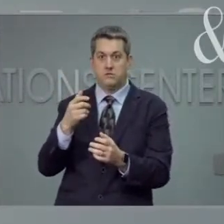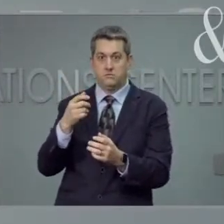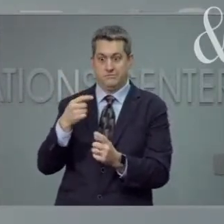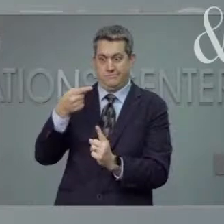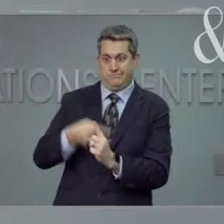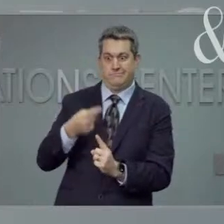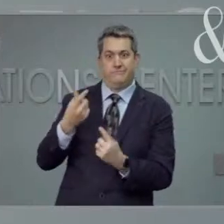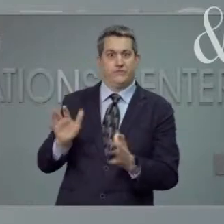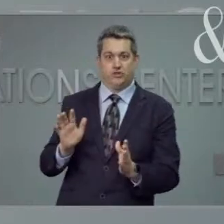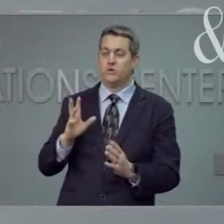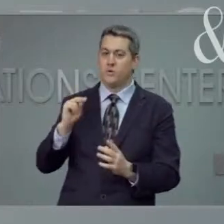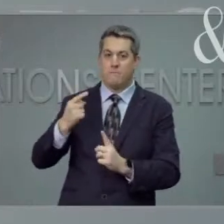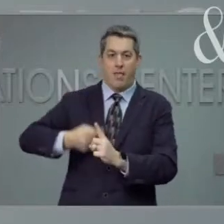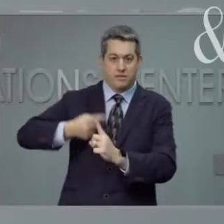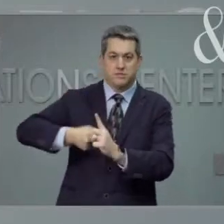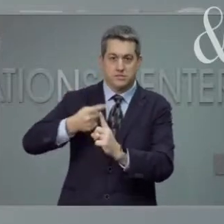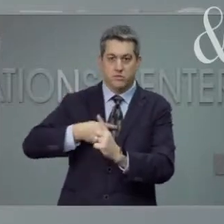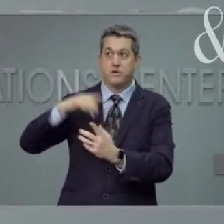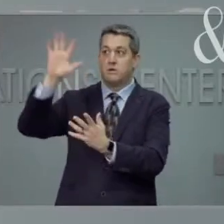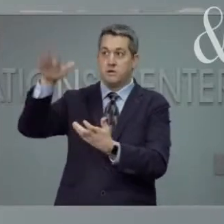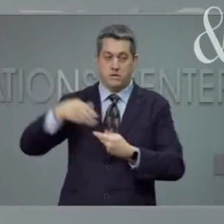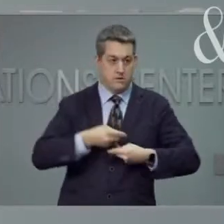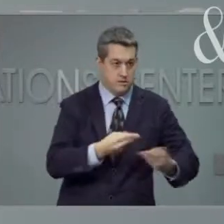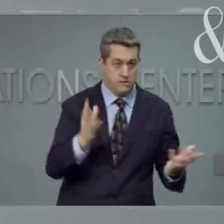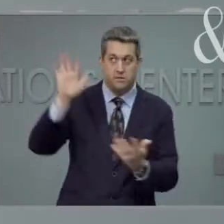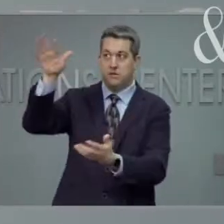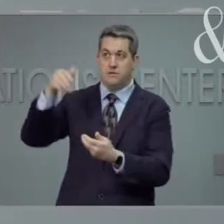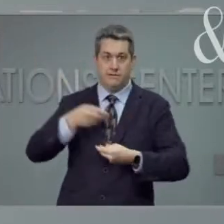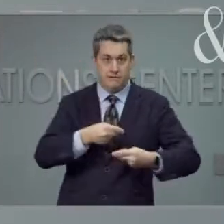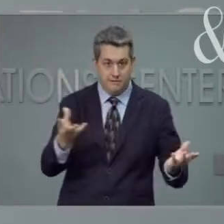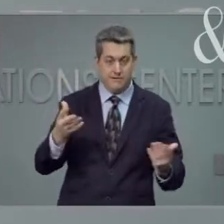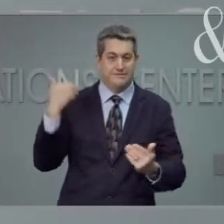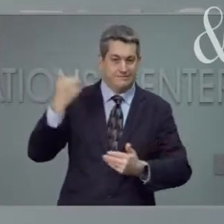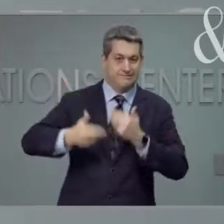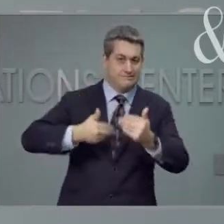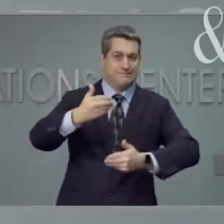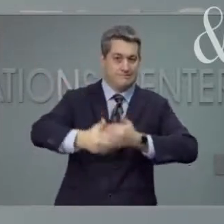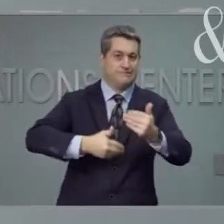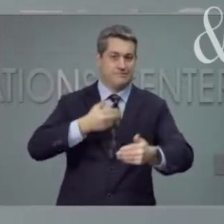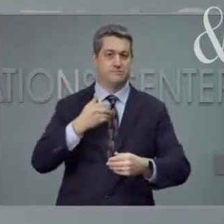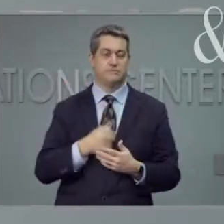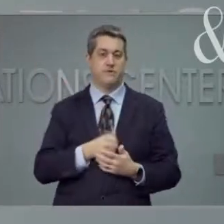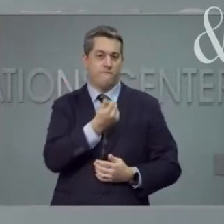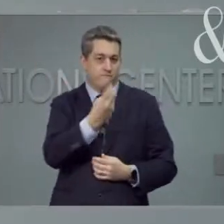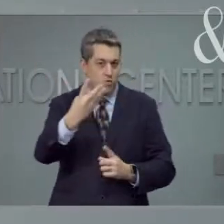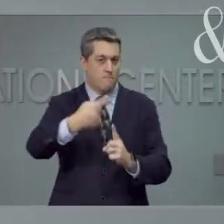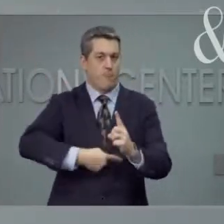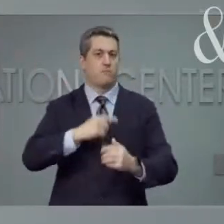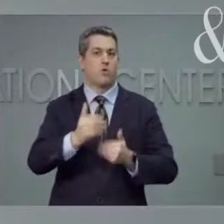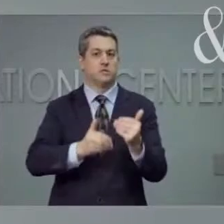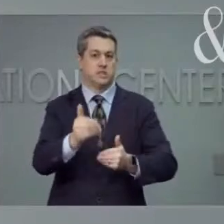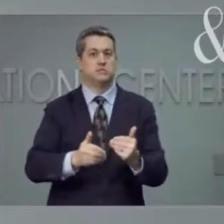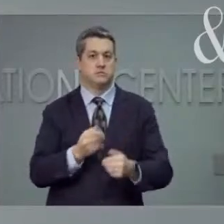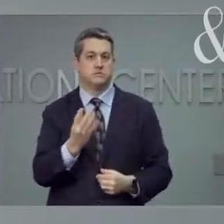these vaccinations until we're able to get vaccine available to everybody. Thanks.